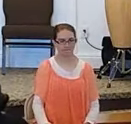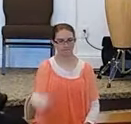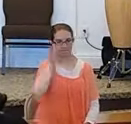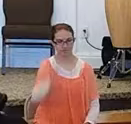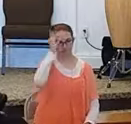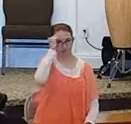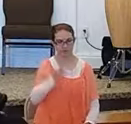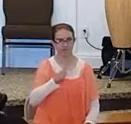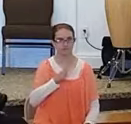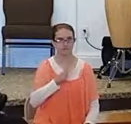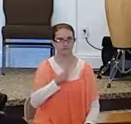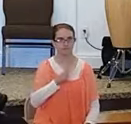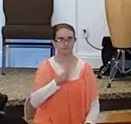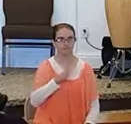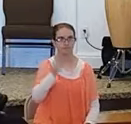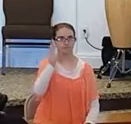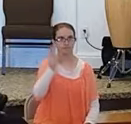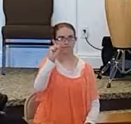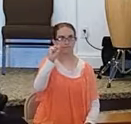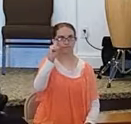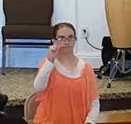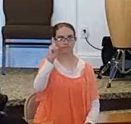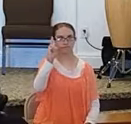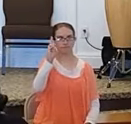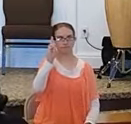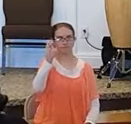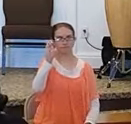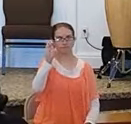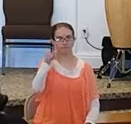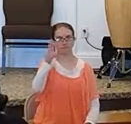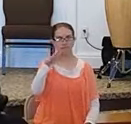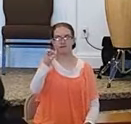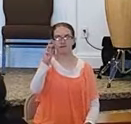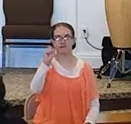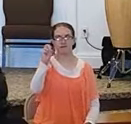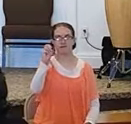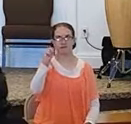man, Sadducee, by the name of Simon.